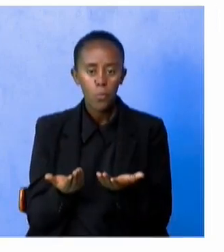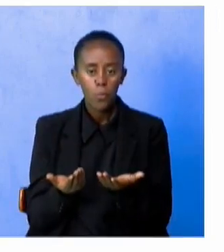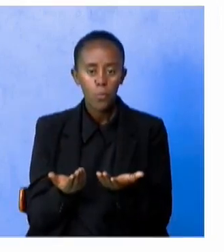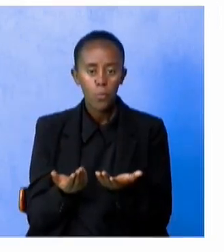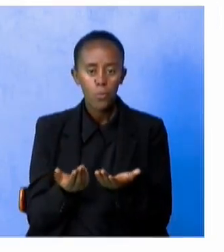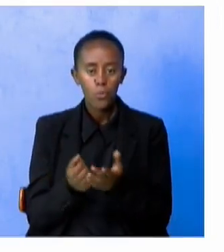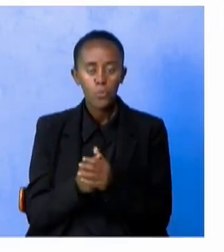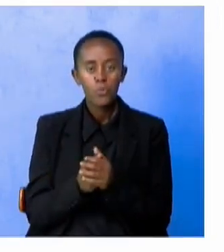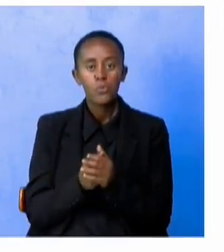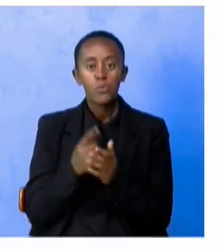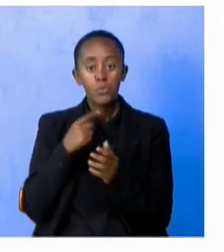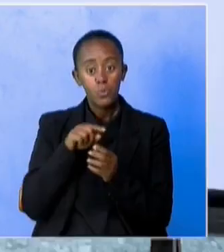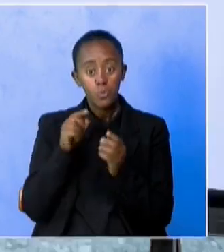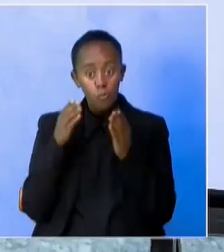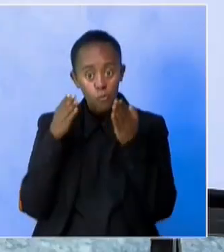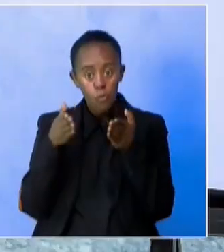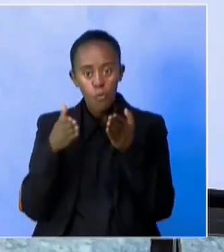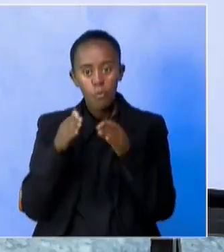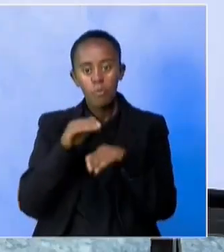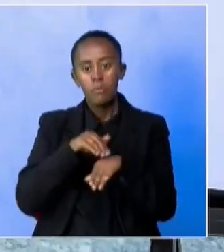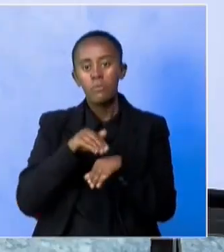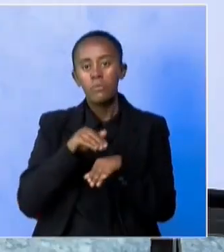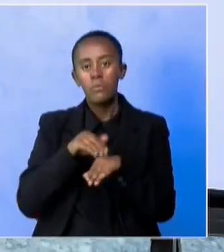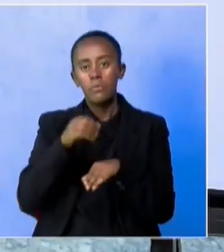the action itself. For example,